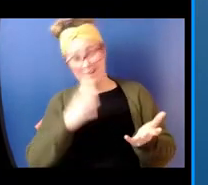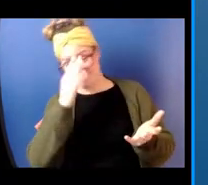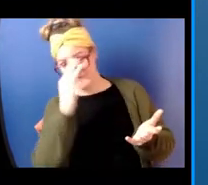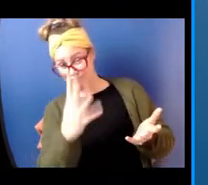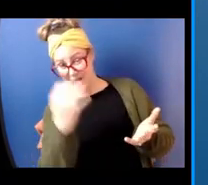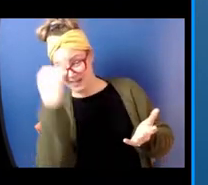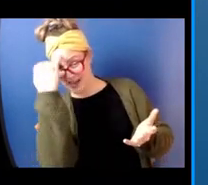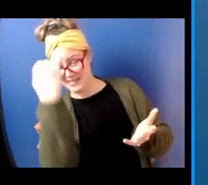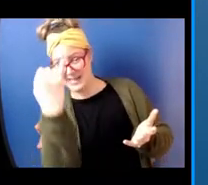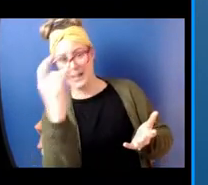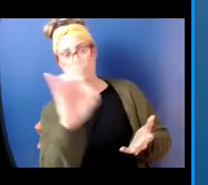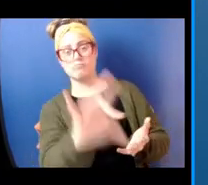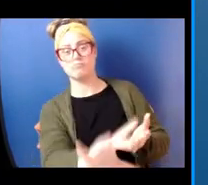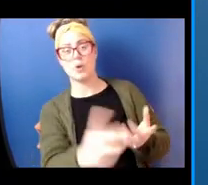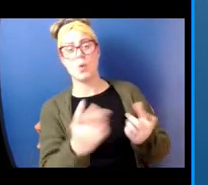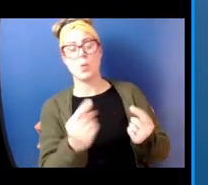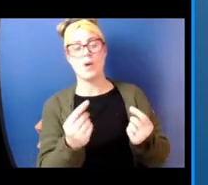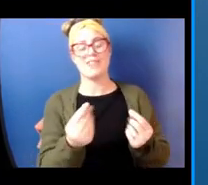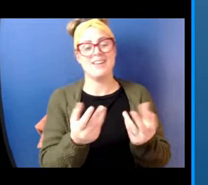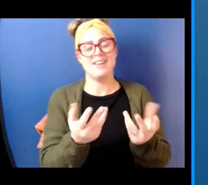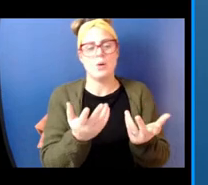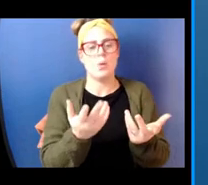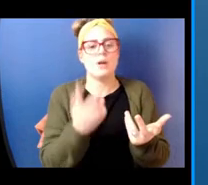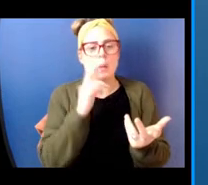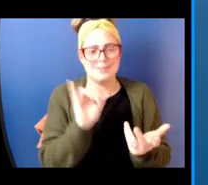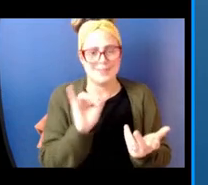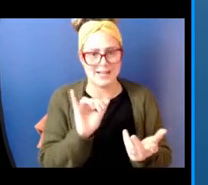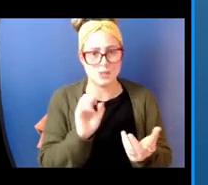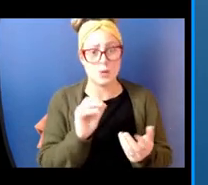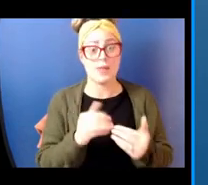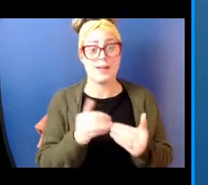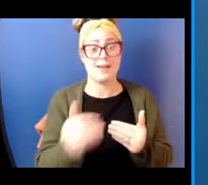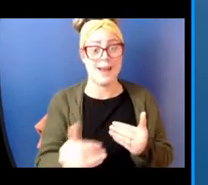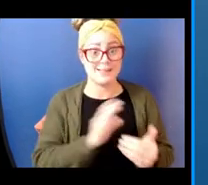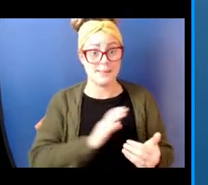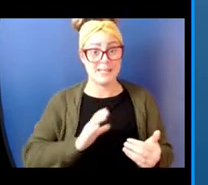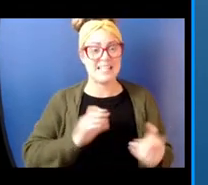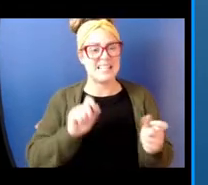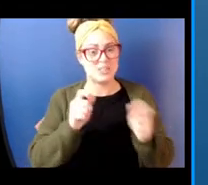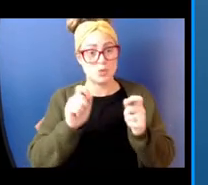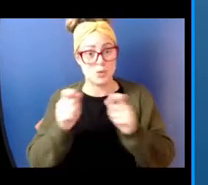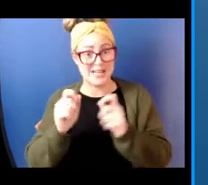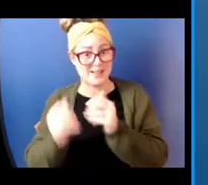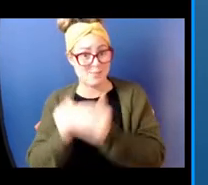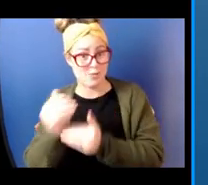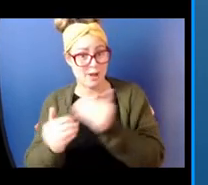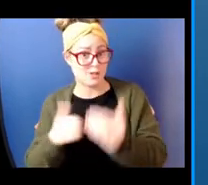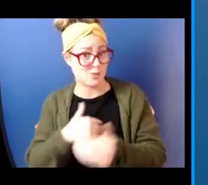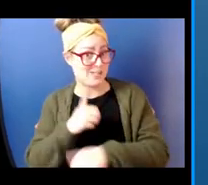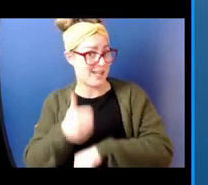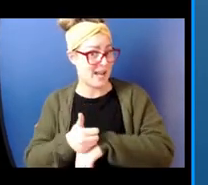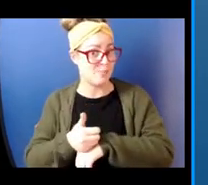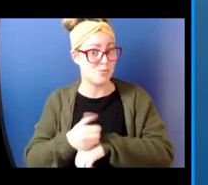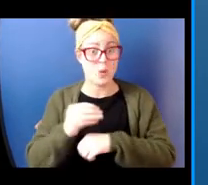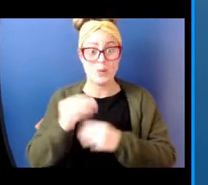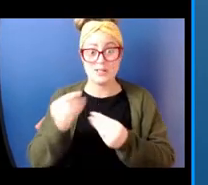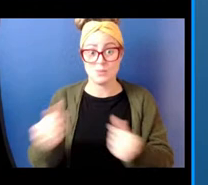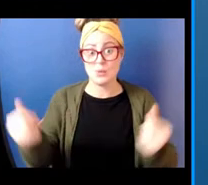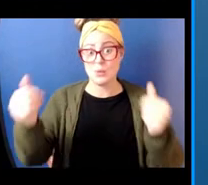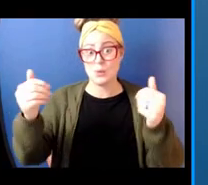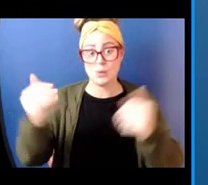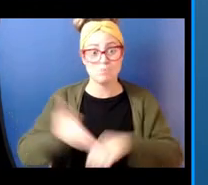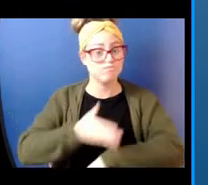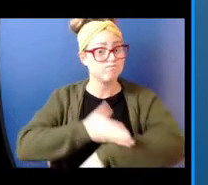of what the land is like so that the next committee can be can tweak the process that we set up this time to be appropriate to